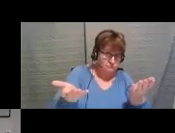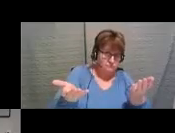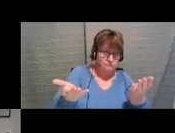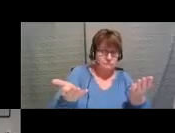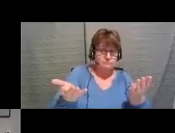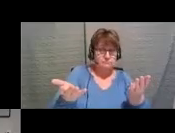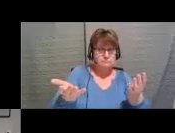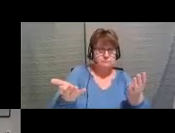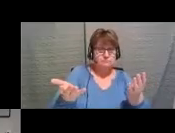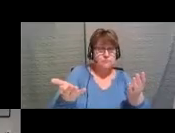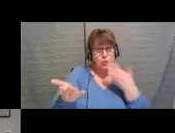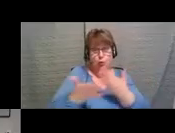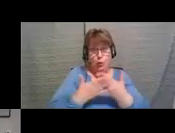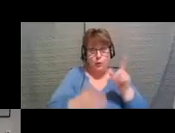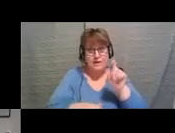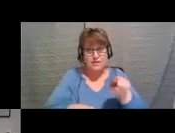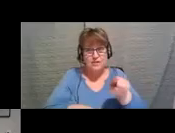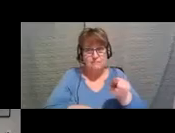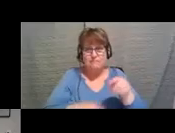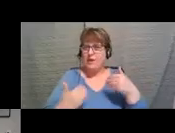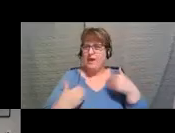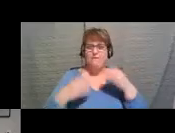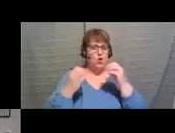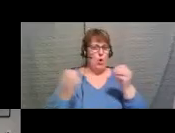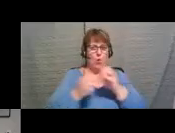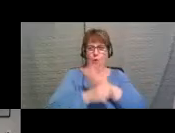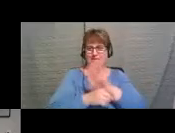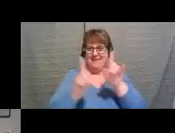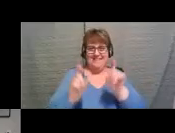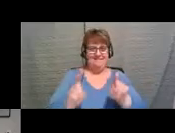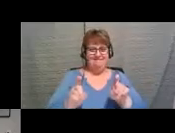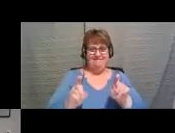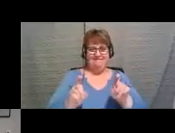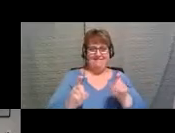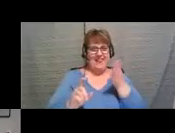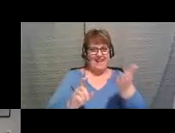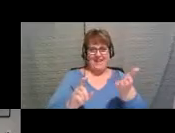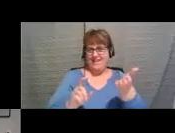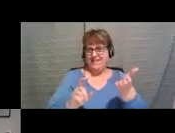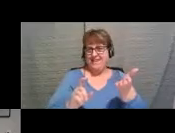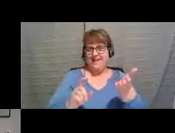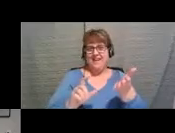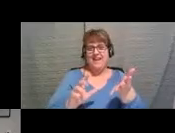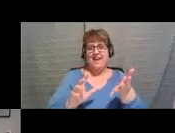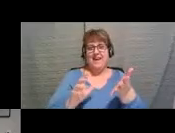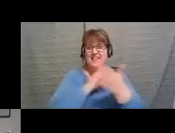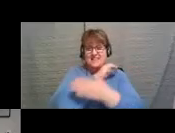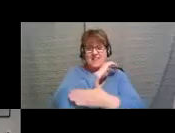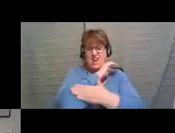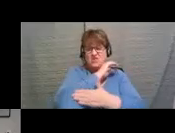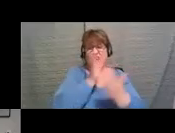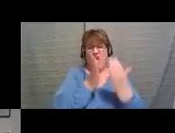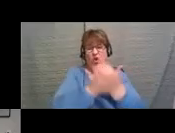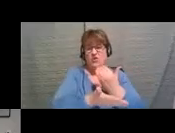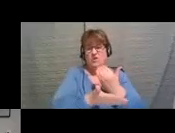Well, great question. We have no COVID testing. This is a nation where most people earn about